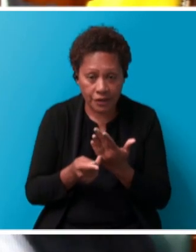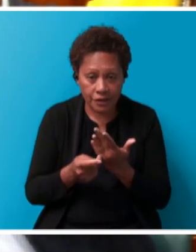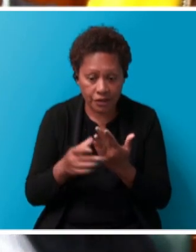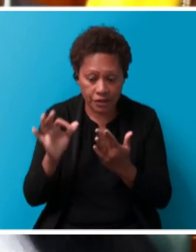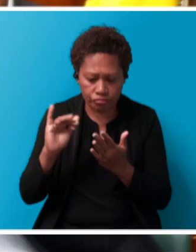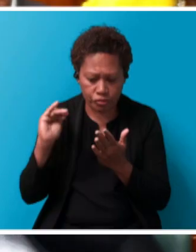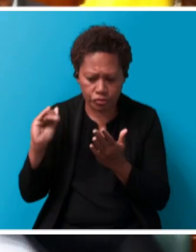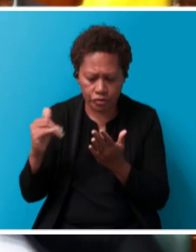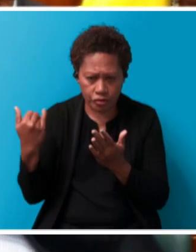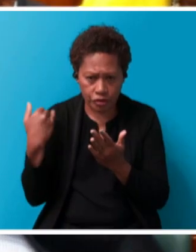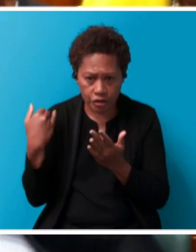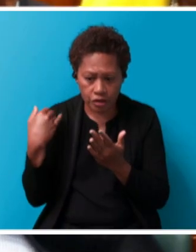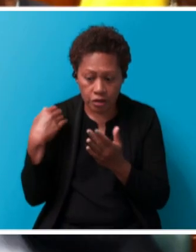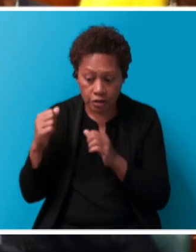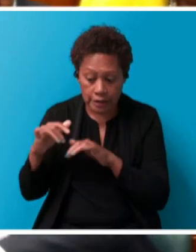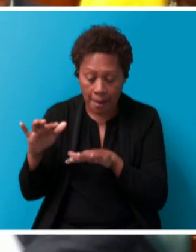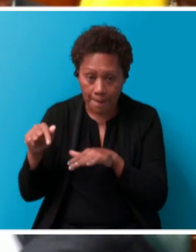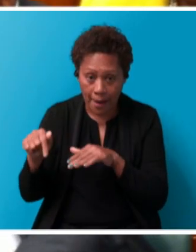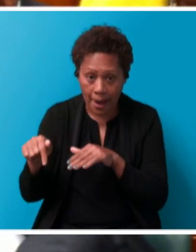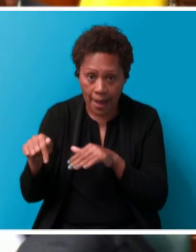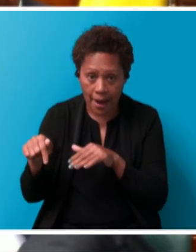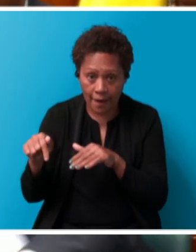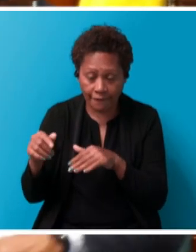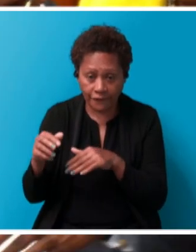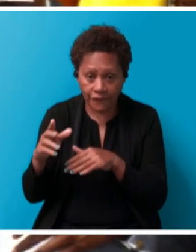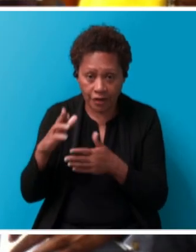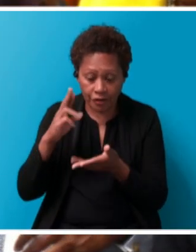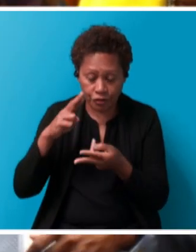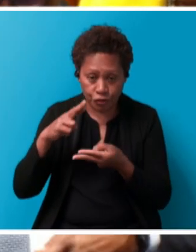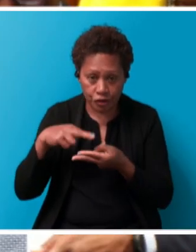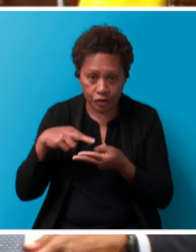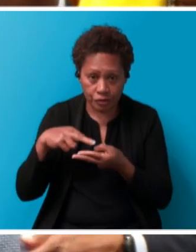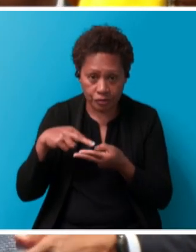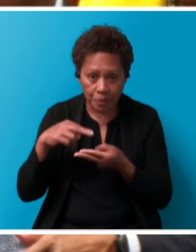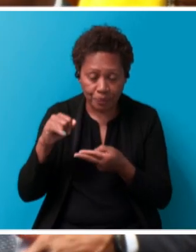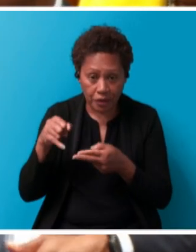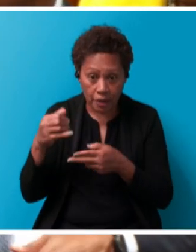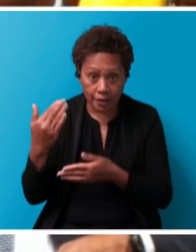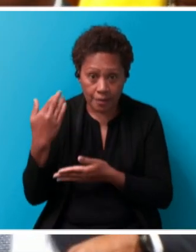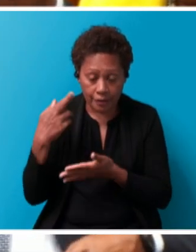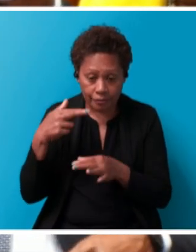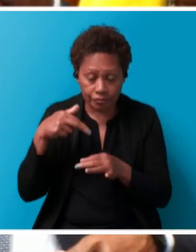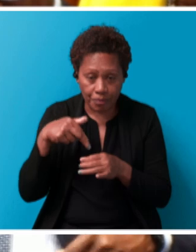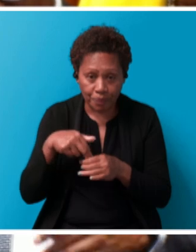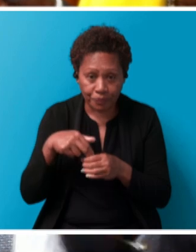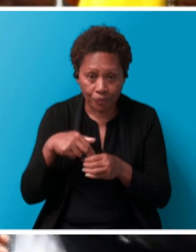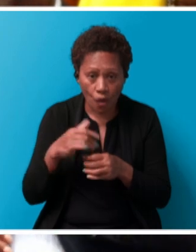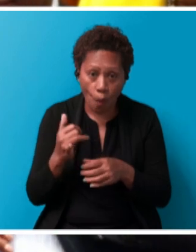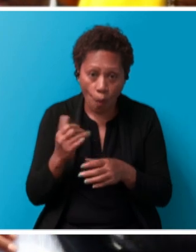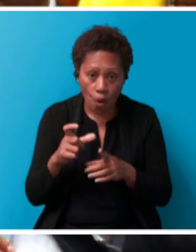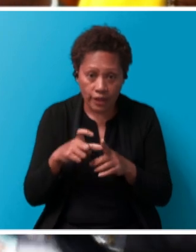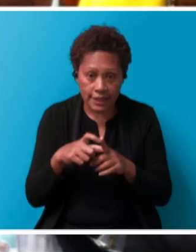supply and in turn significantly reduce dependence on fossil fuels or diesel. The project